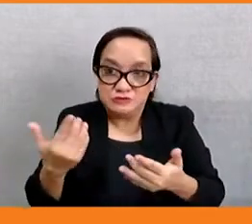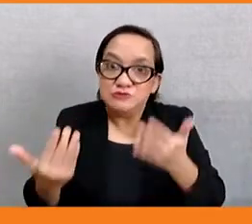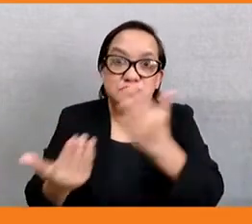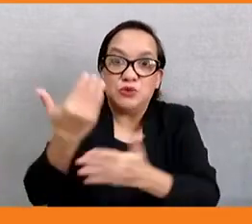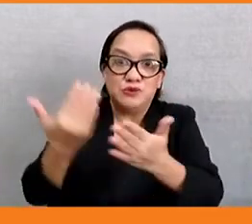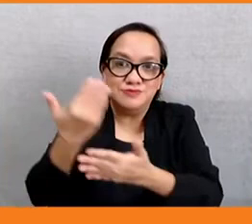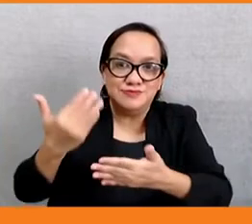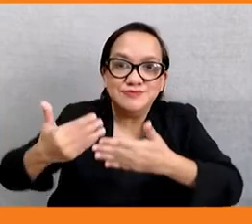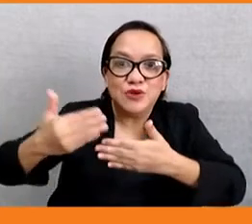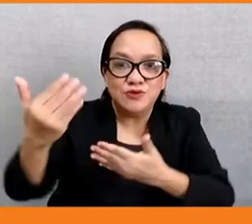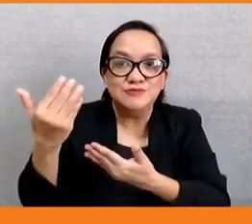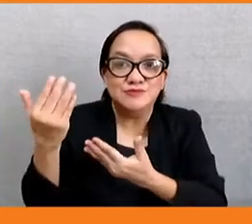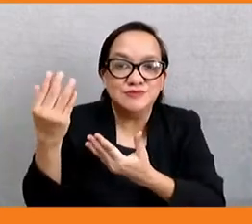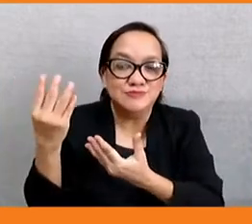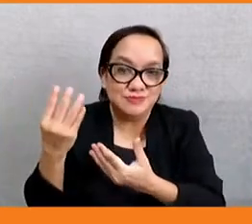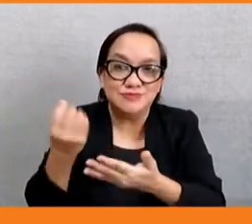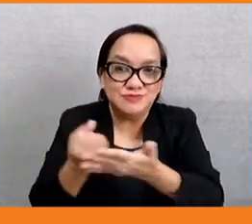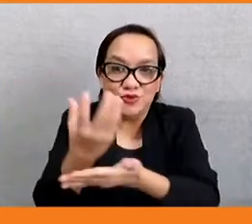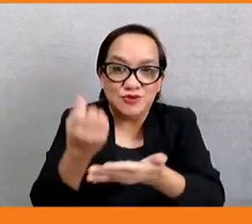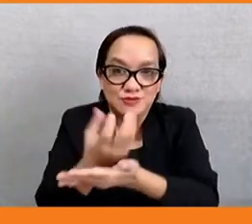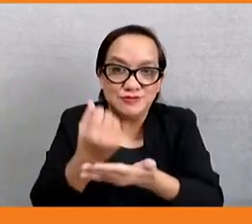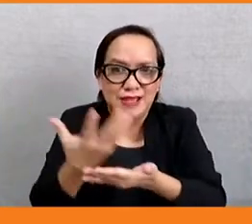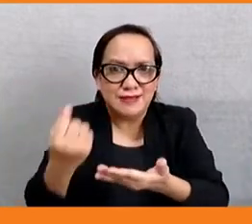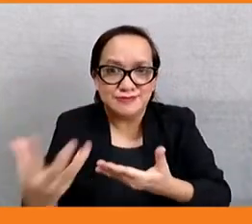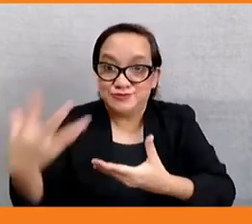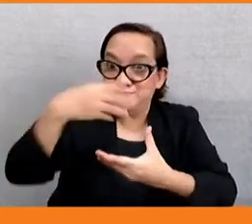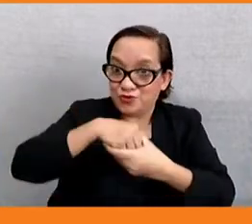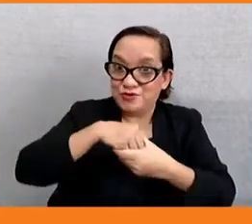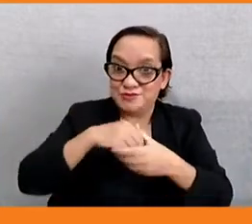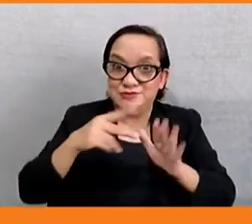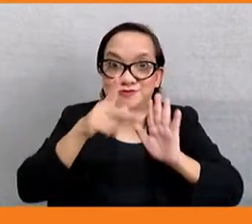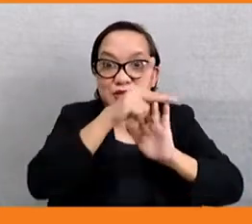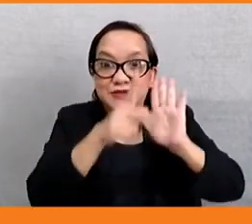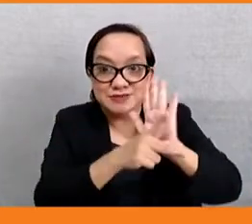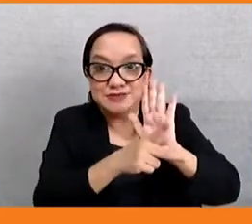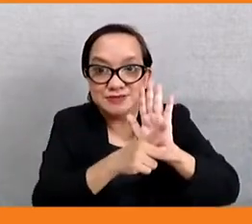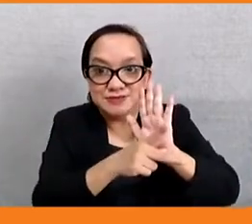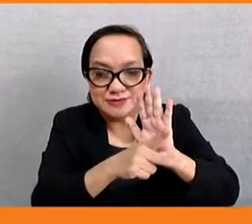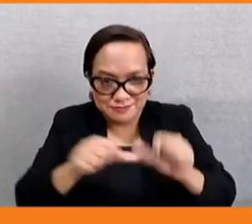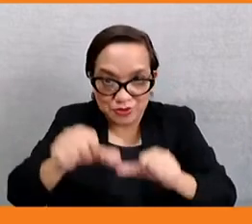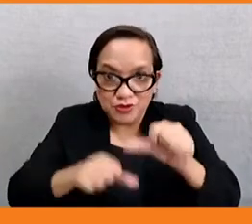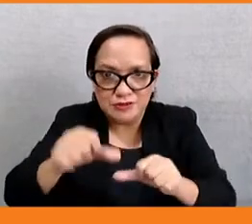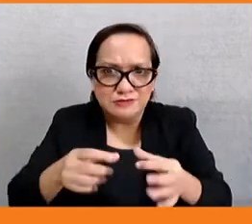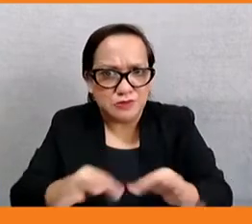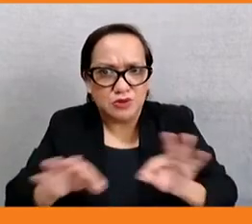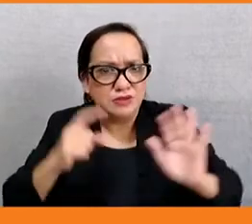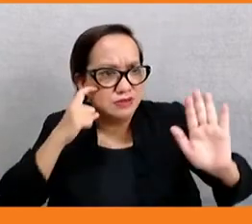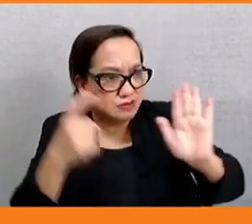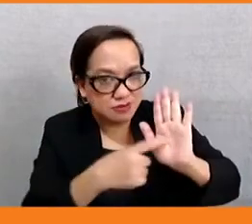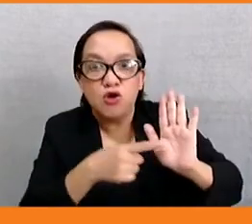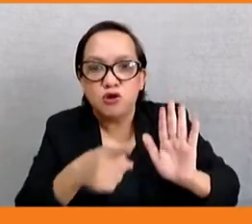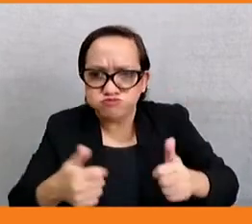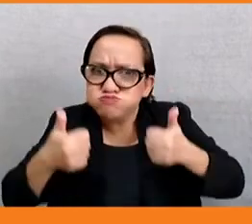of the policy update process, we will determine the expertise needed on house to support